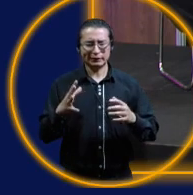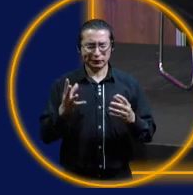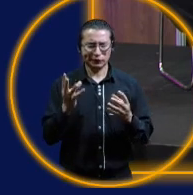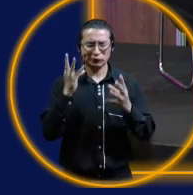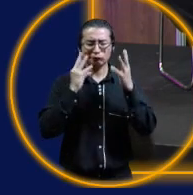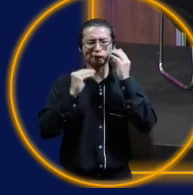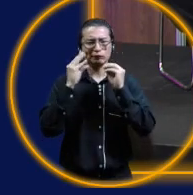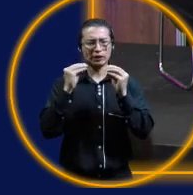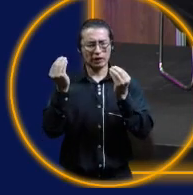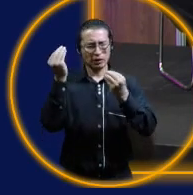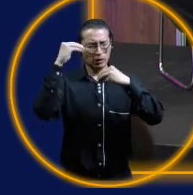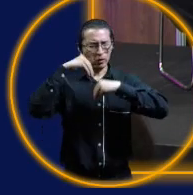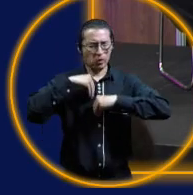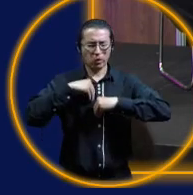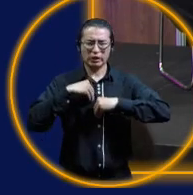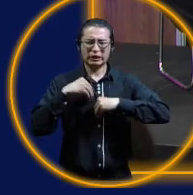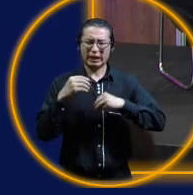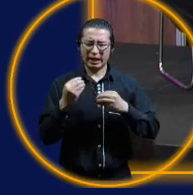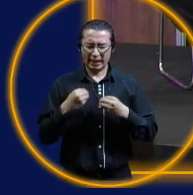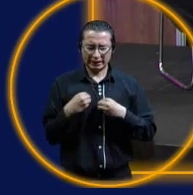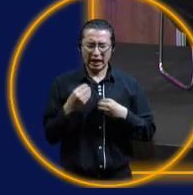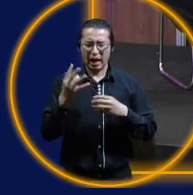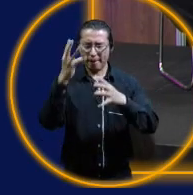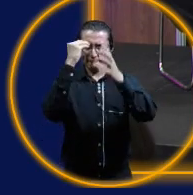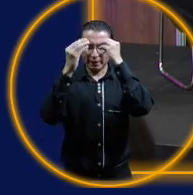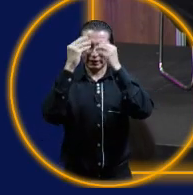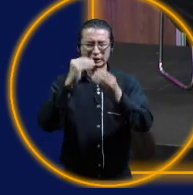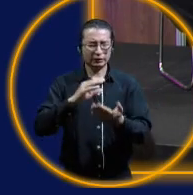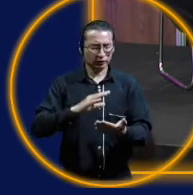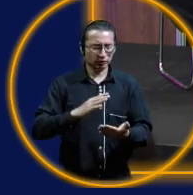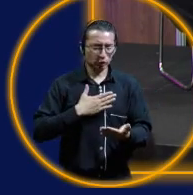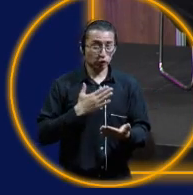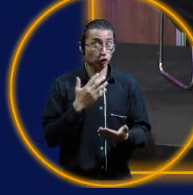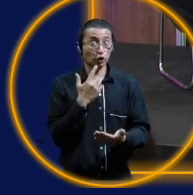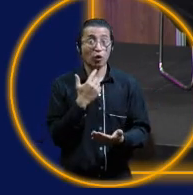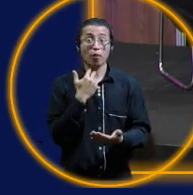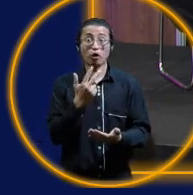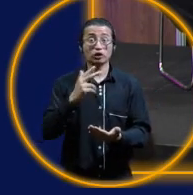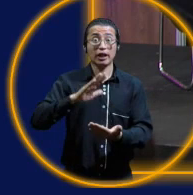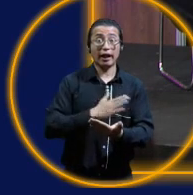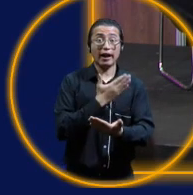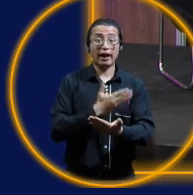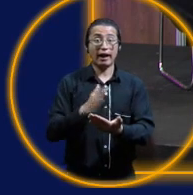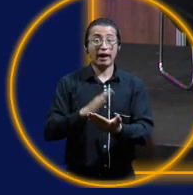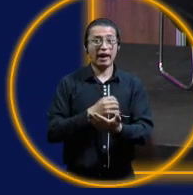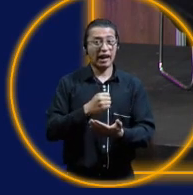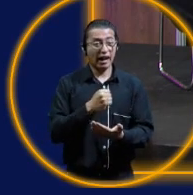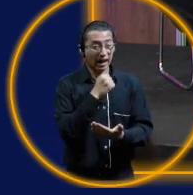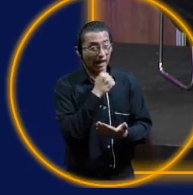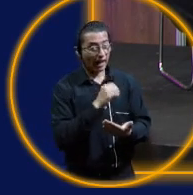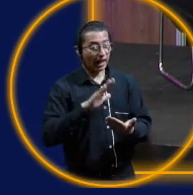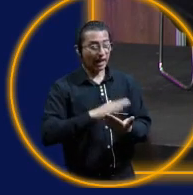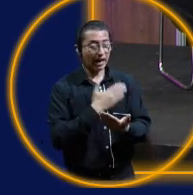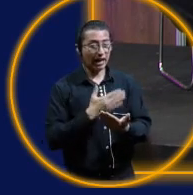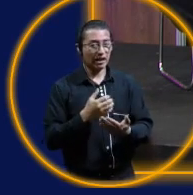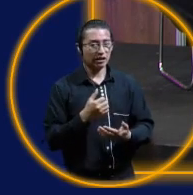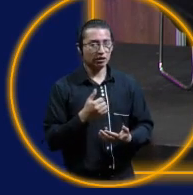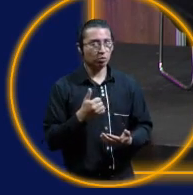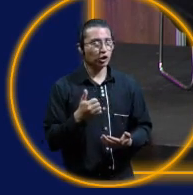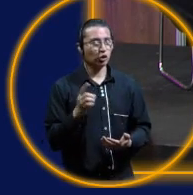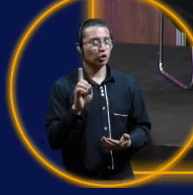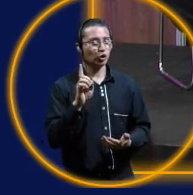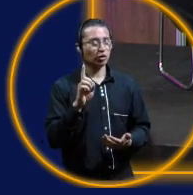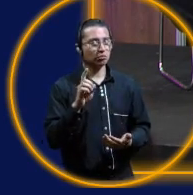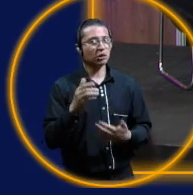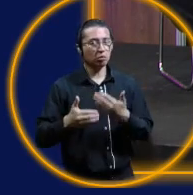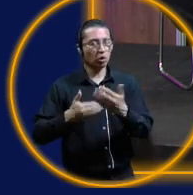and learning to sing, I was not good at singing and I got good. And like learning to do these